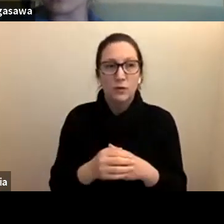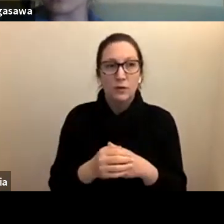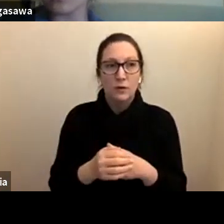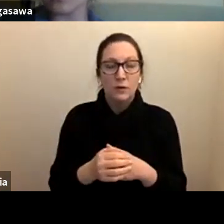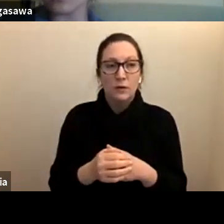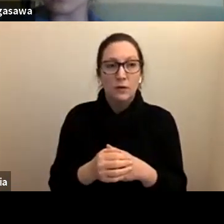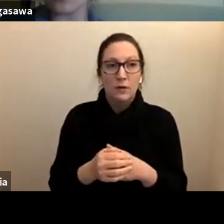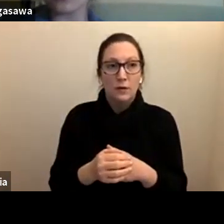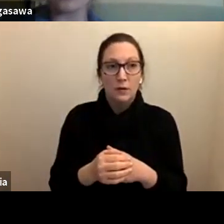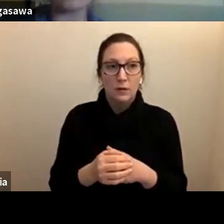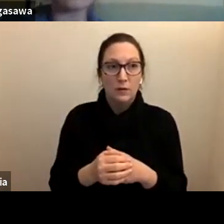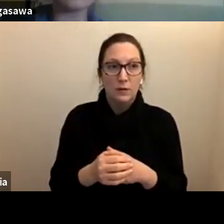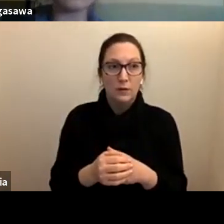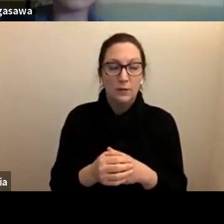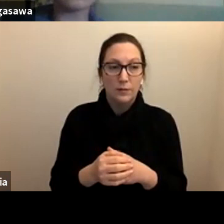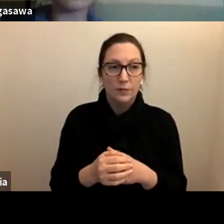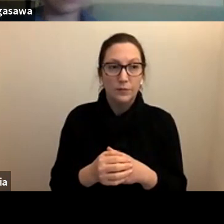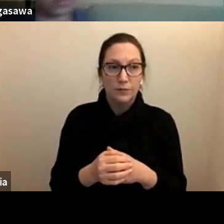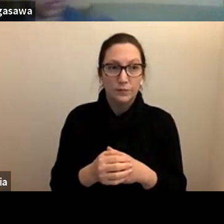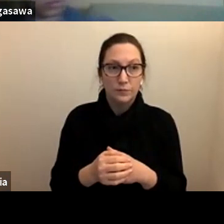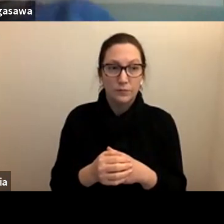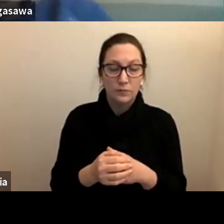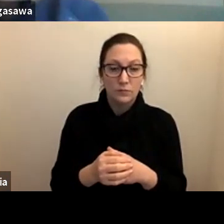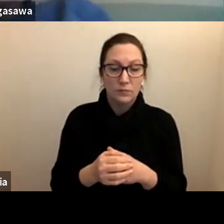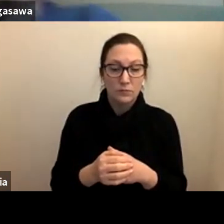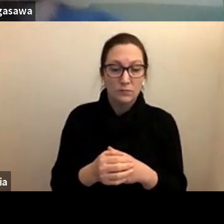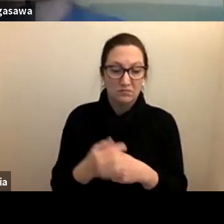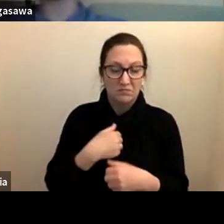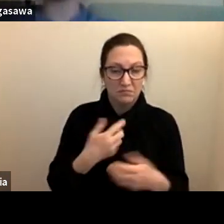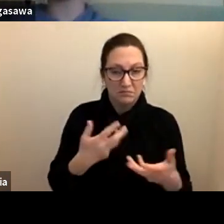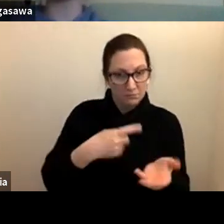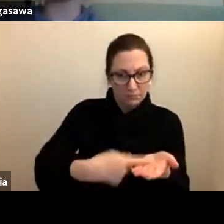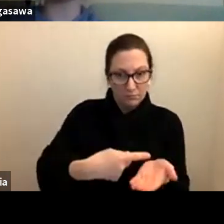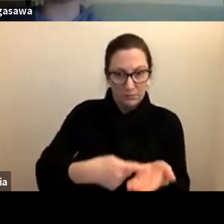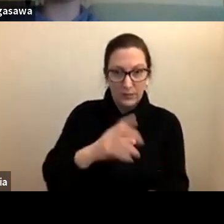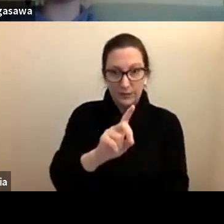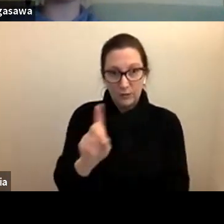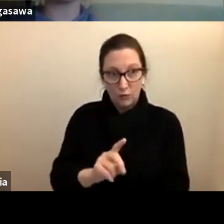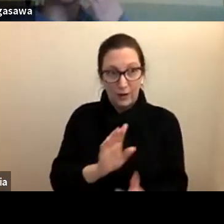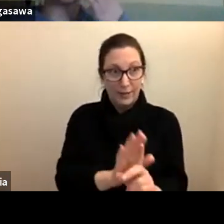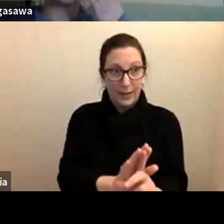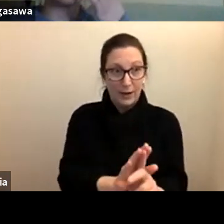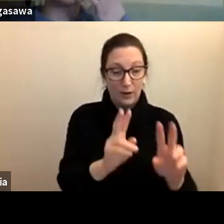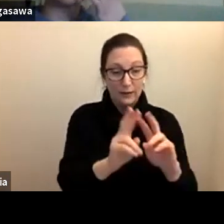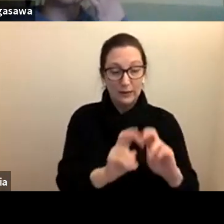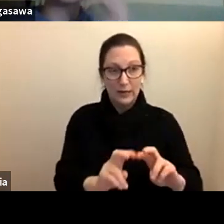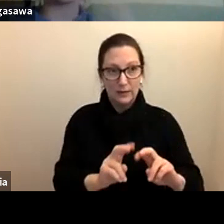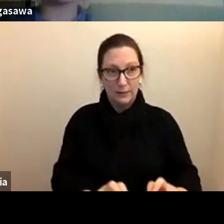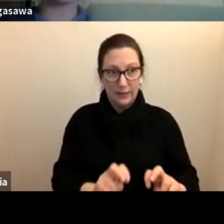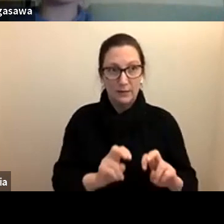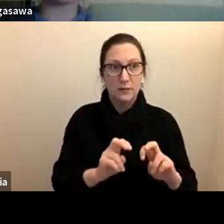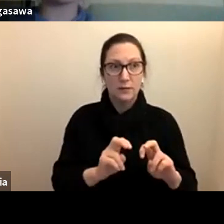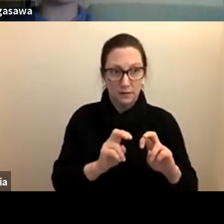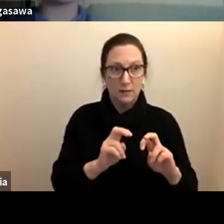also lift up, in addition to Detroit's use of an assessment as kind of the piece that